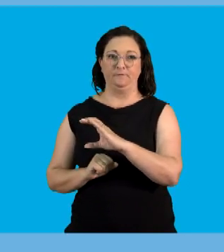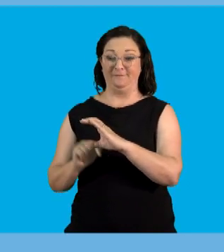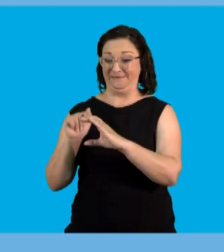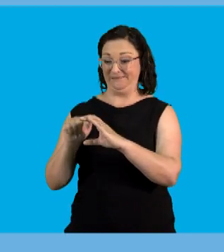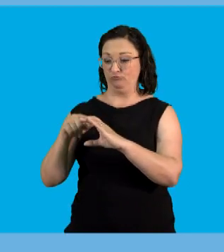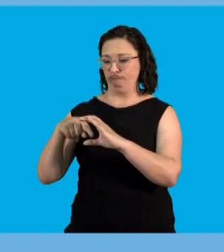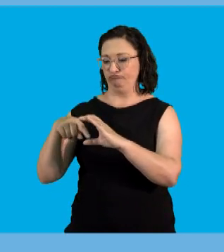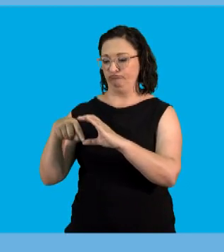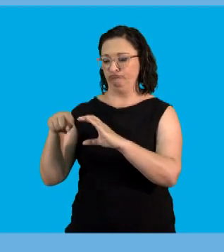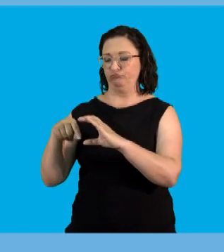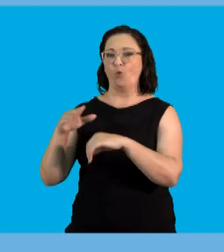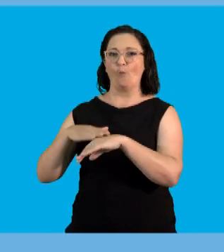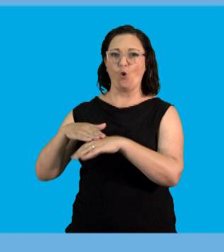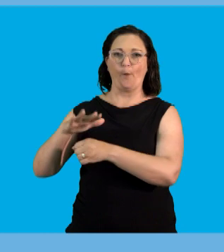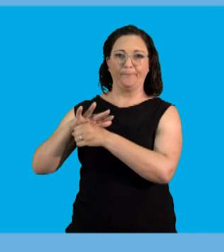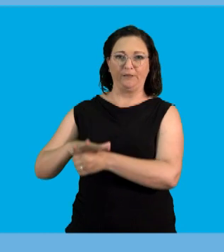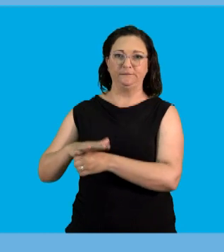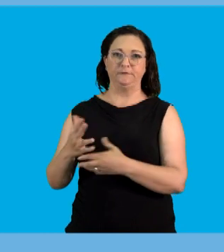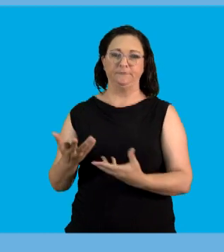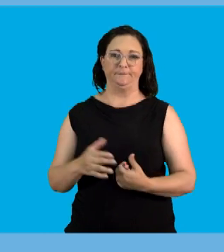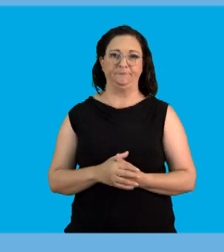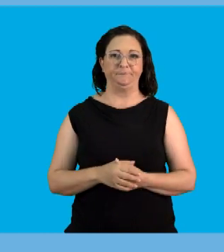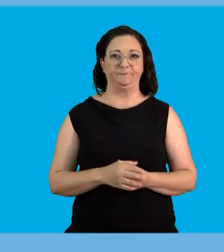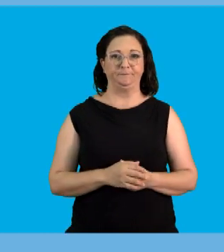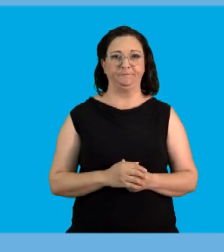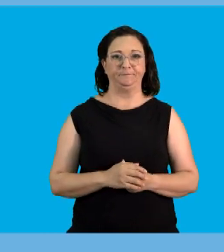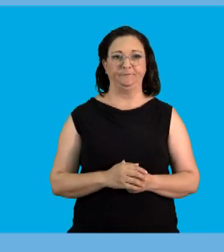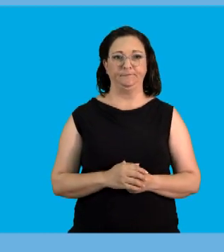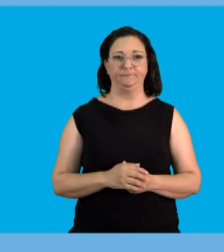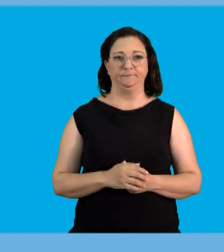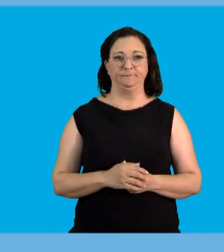be more pressure.